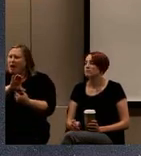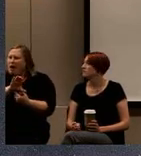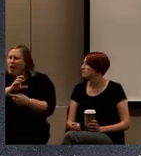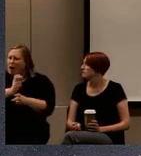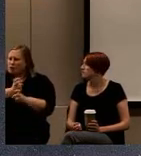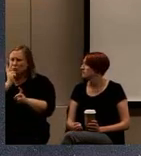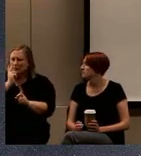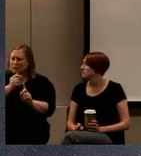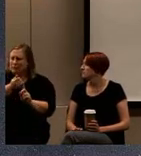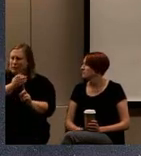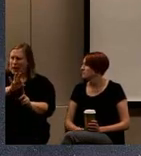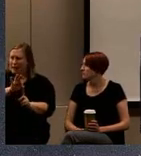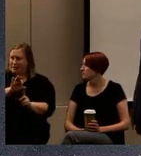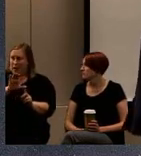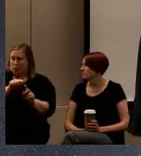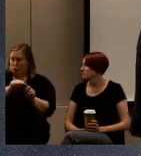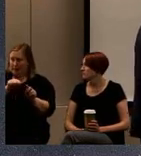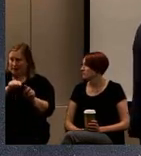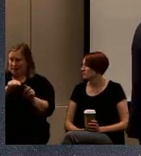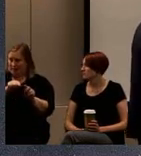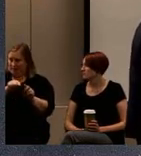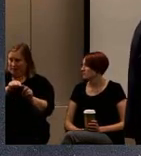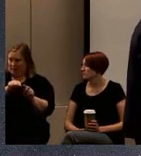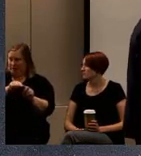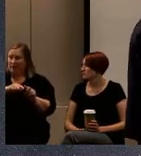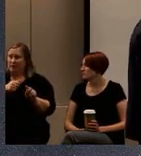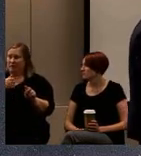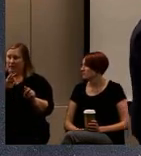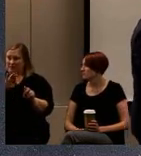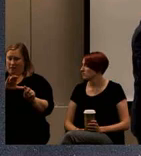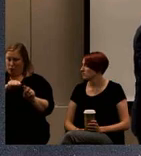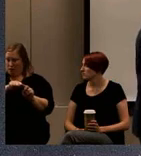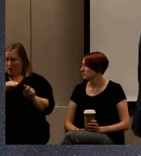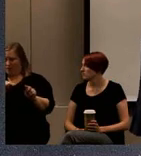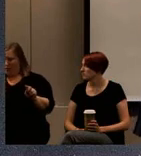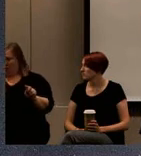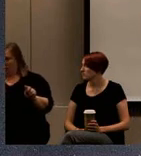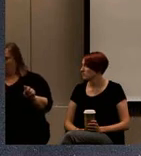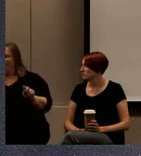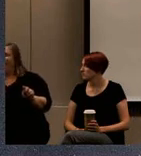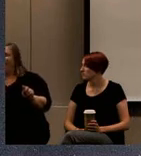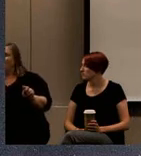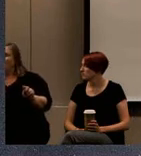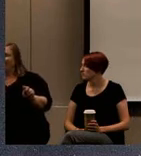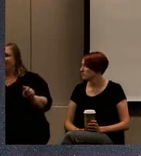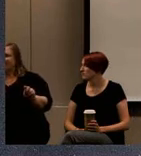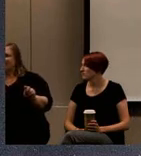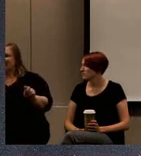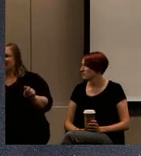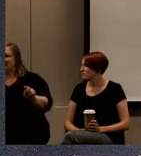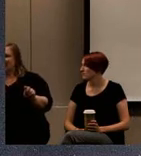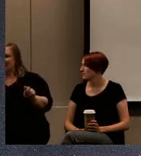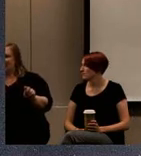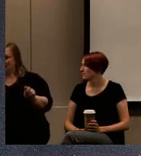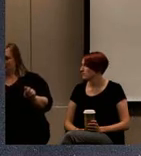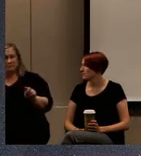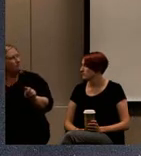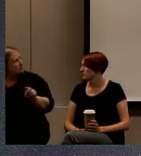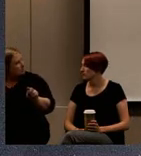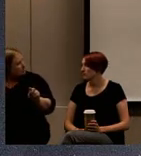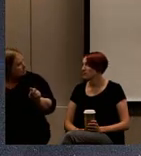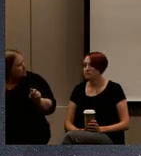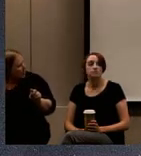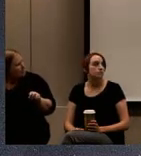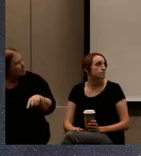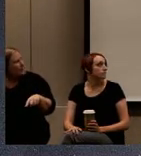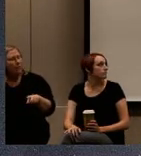you to read, starting at 1900 on the far left side, going all the way to 2060 on the far right side. And we see